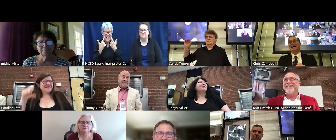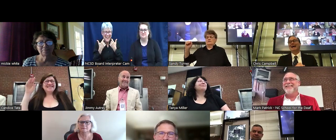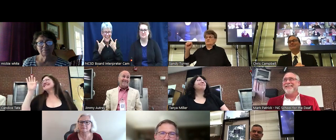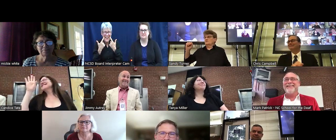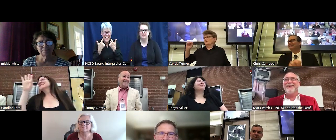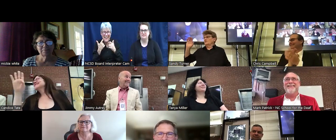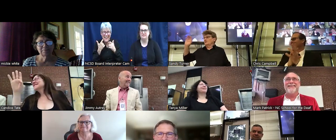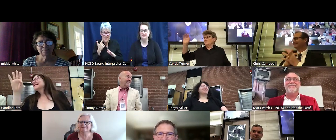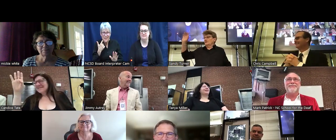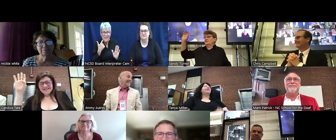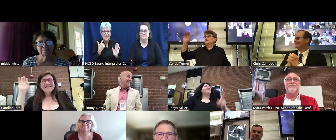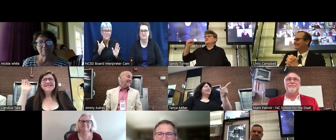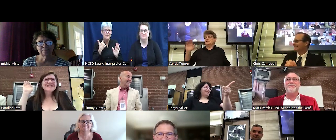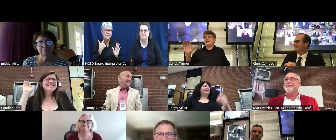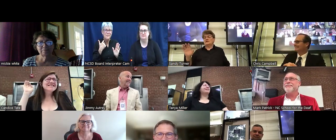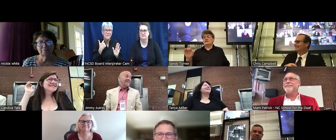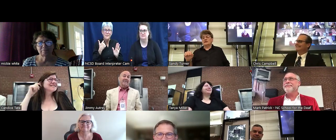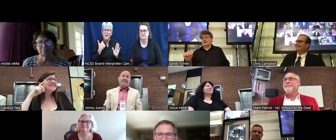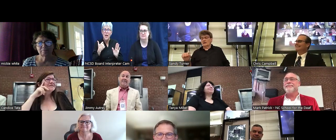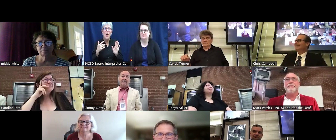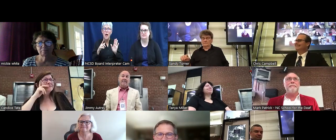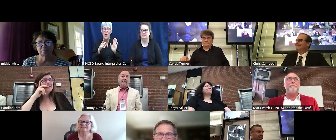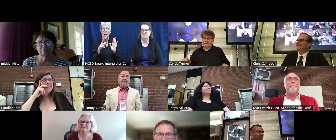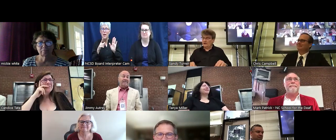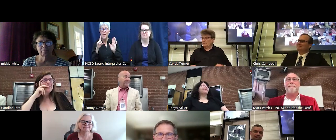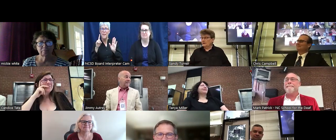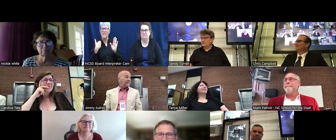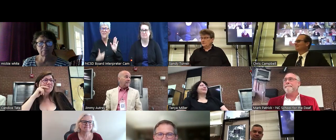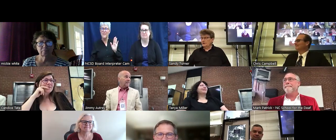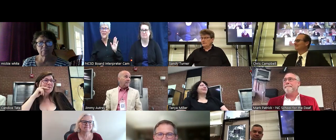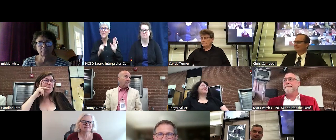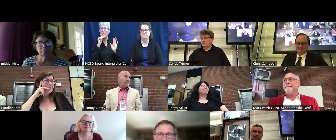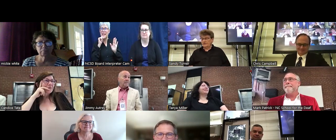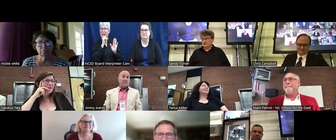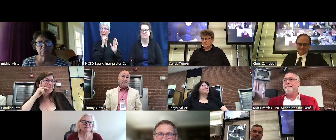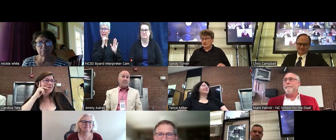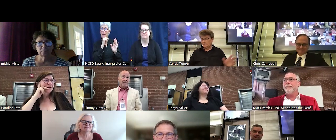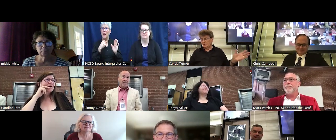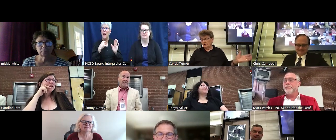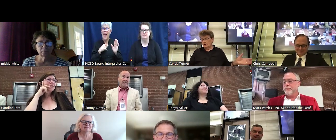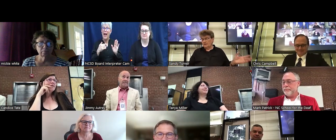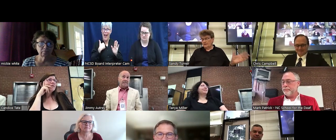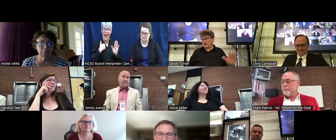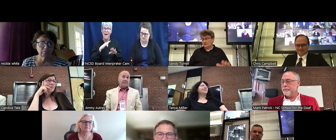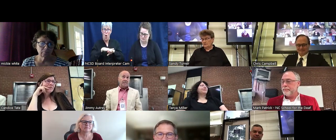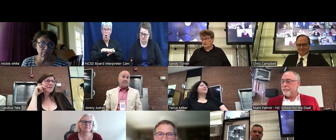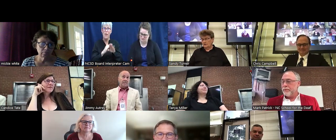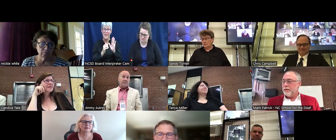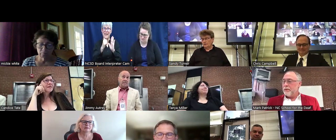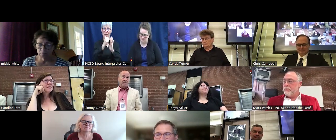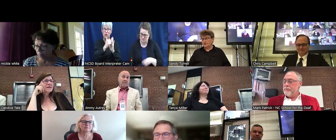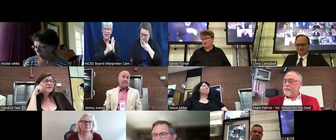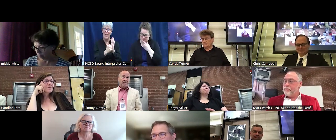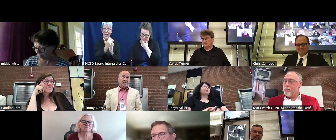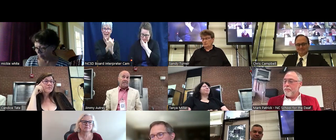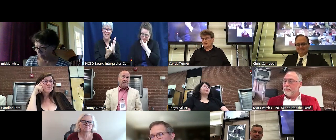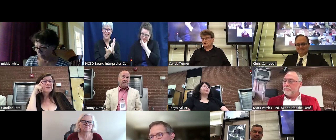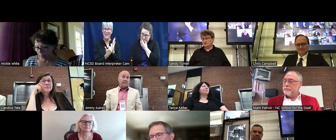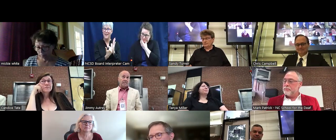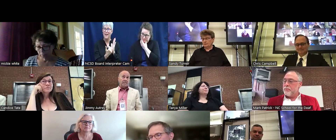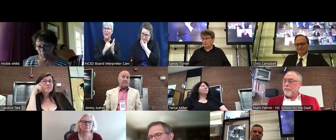Ask now. This is Sandy, and I do have on the agenda that, we will take